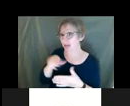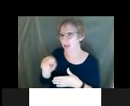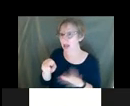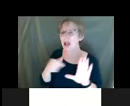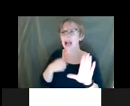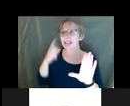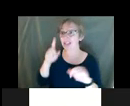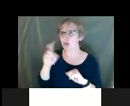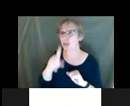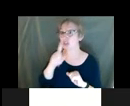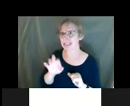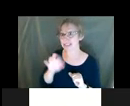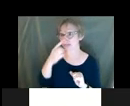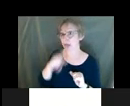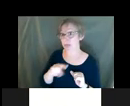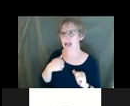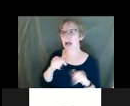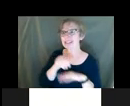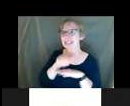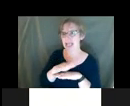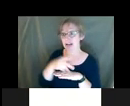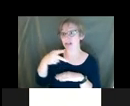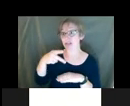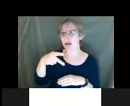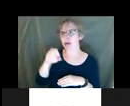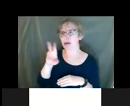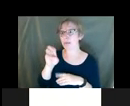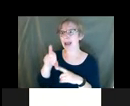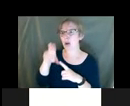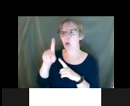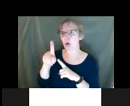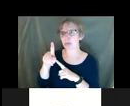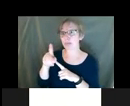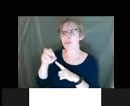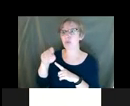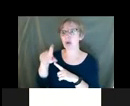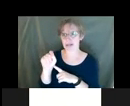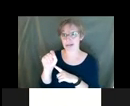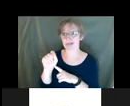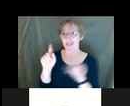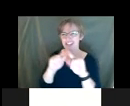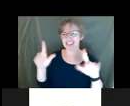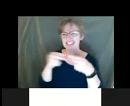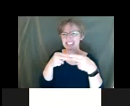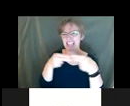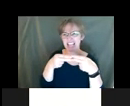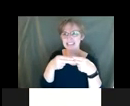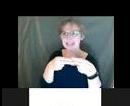I can send out the PowerPoint to our participants after this event, which I would be happy to do with your